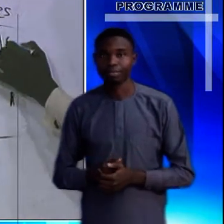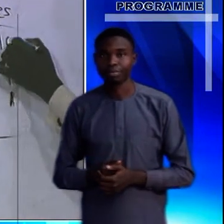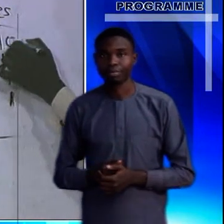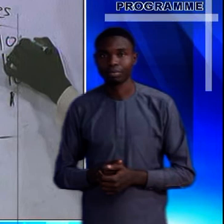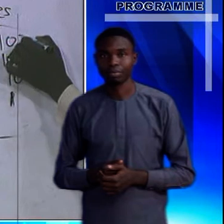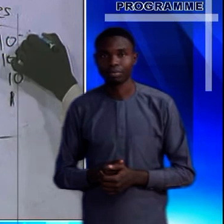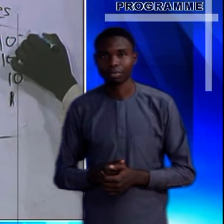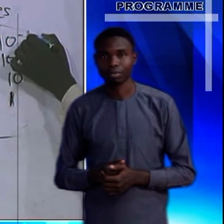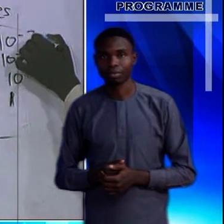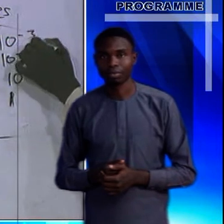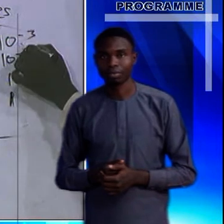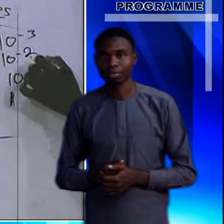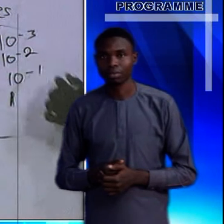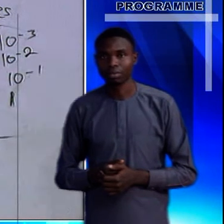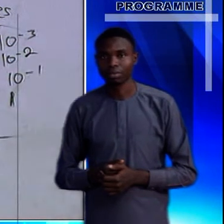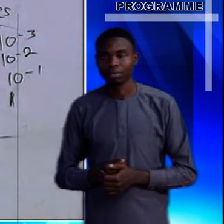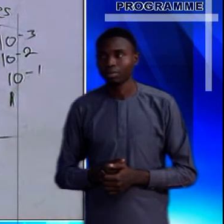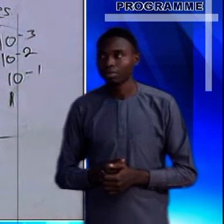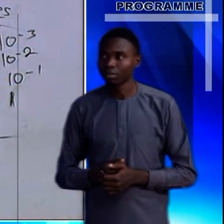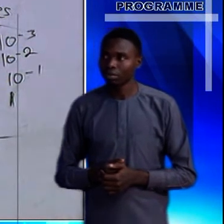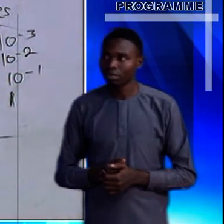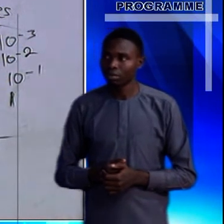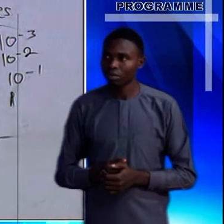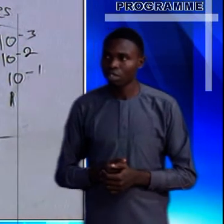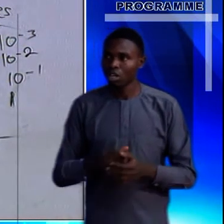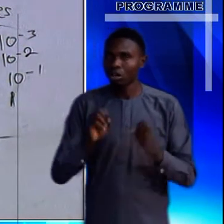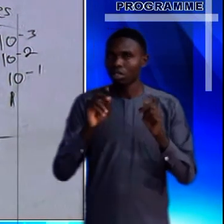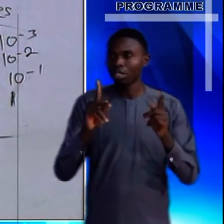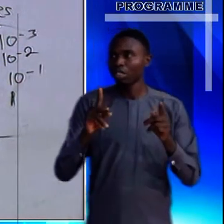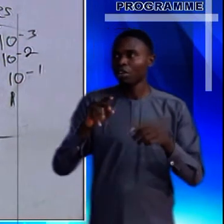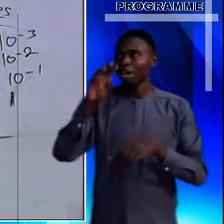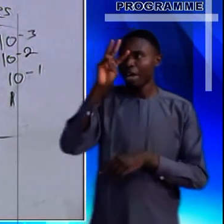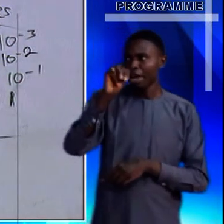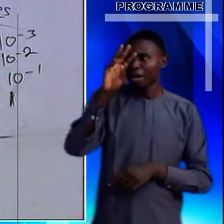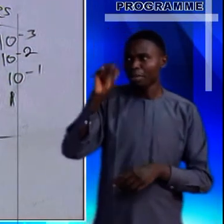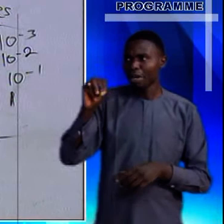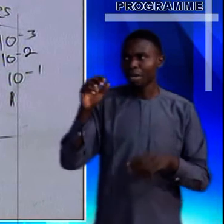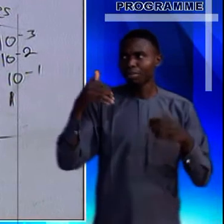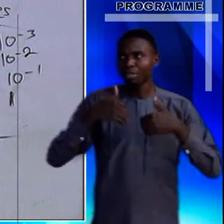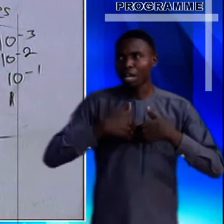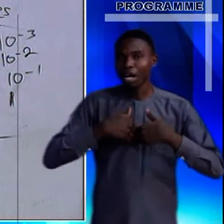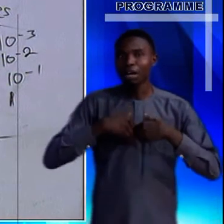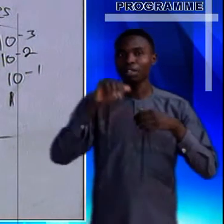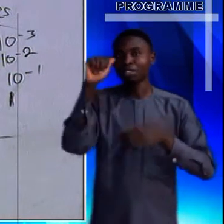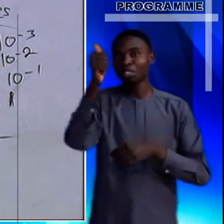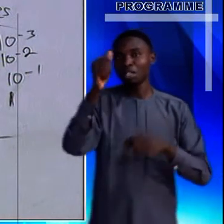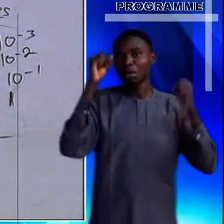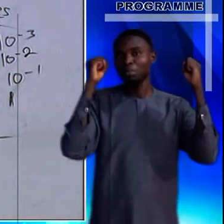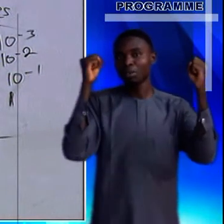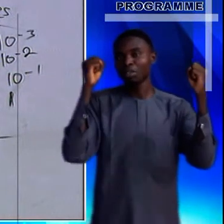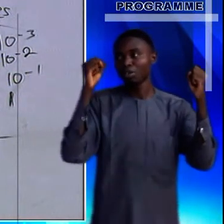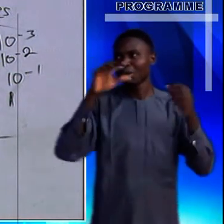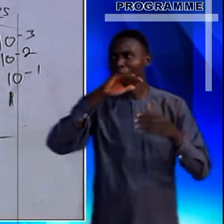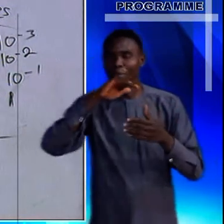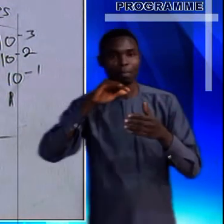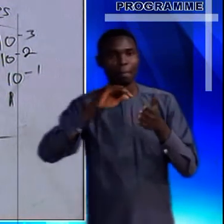has 10 raised to the power minus 3. It means that we must have 1,000, because